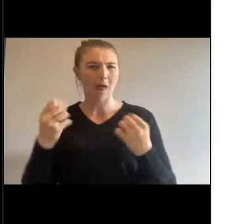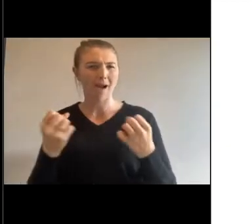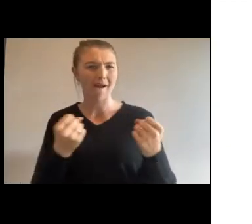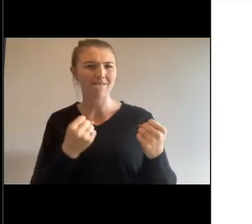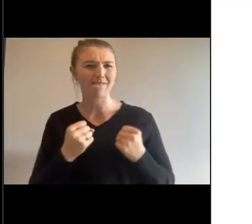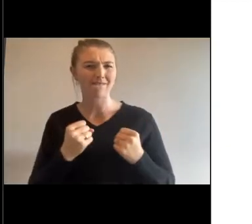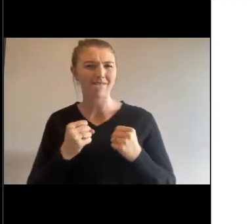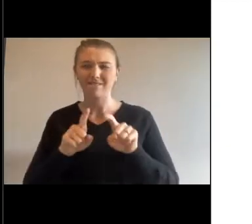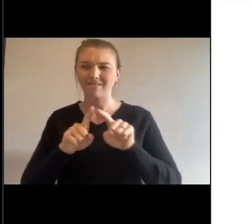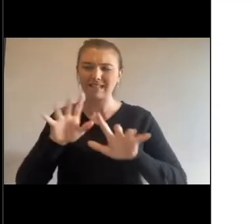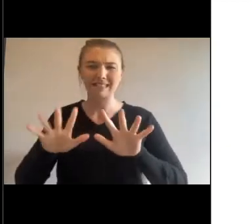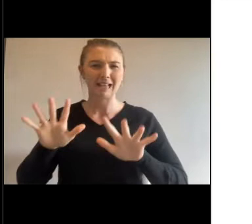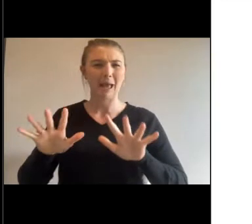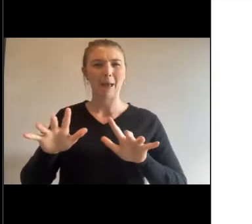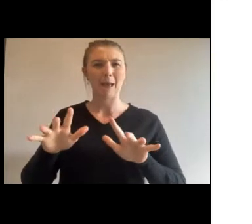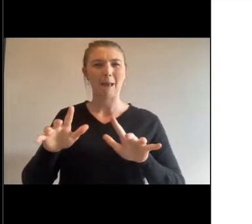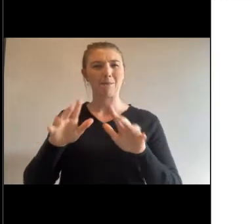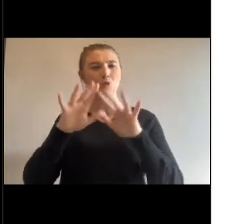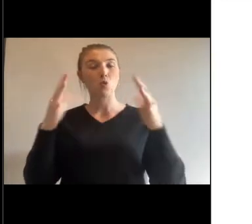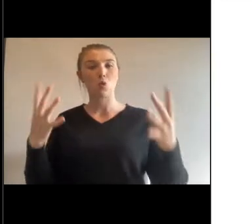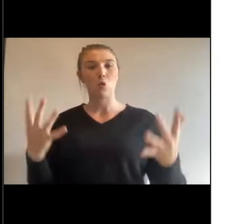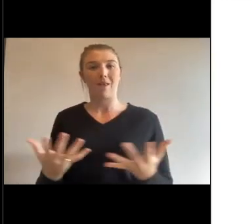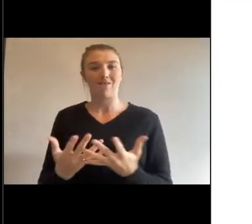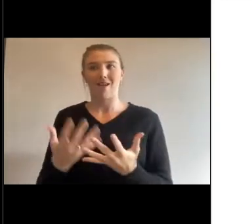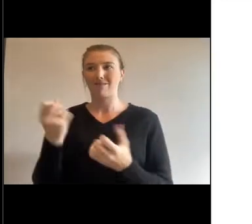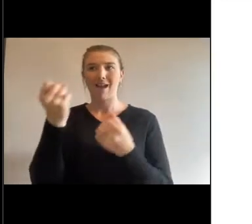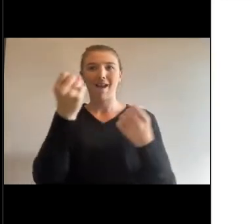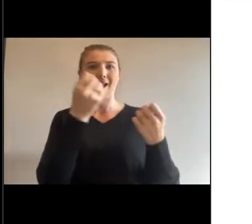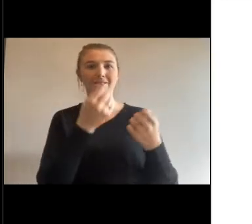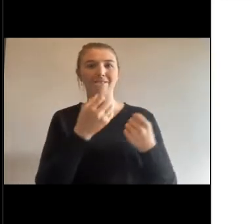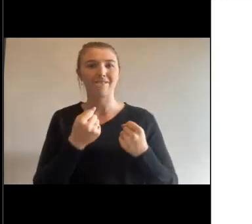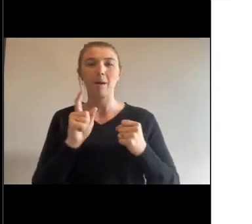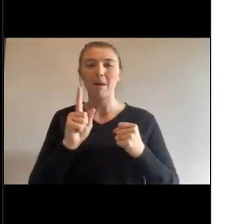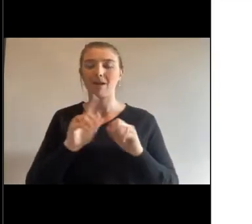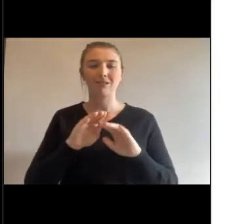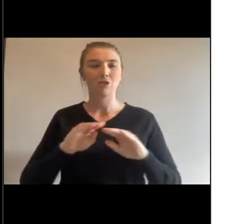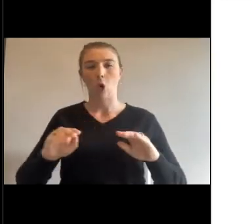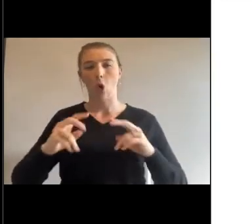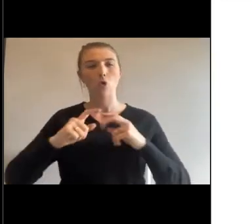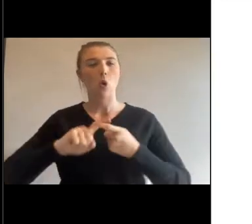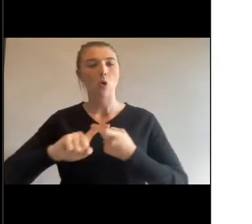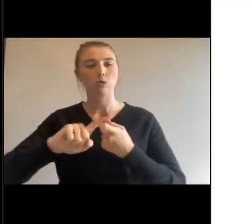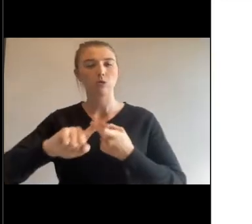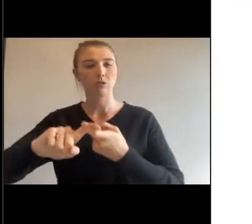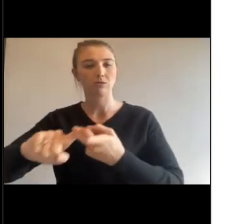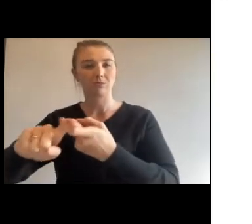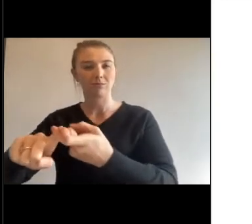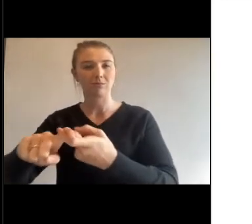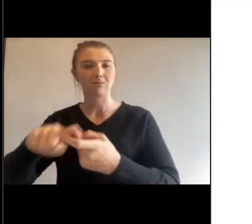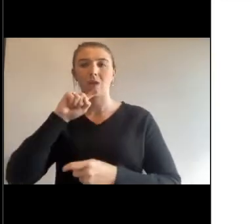universal feelings, but they're not constant. As I say, that feeling of belonging comes and